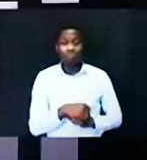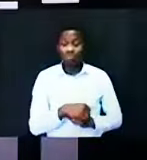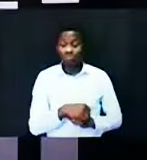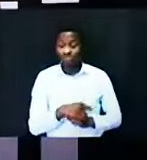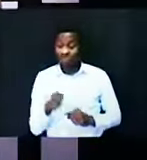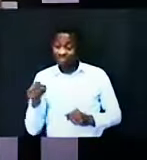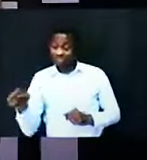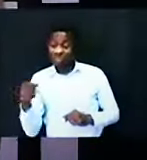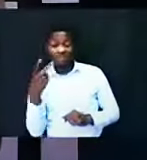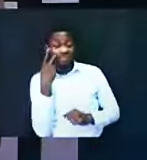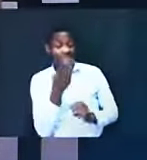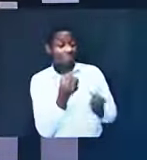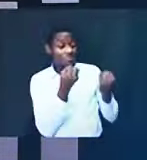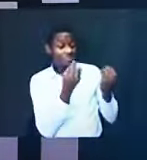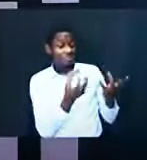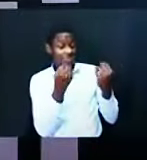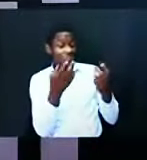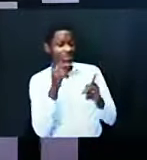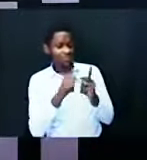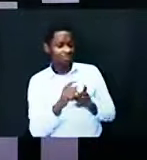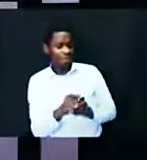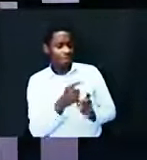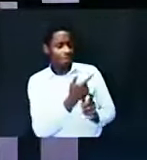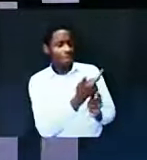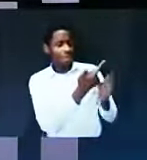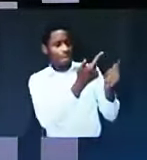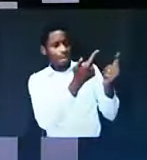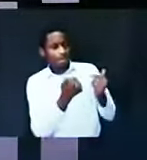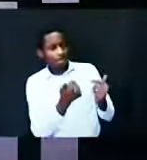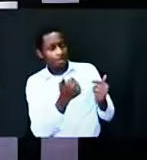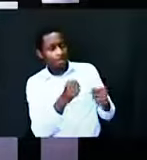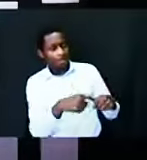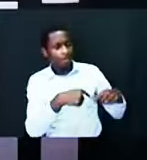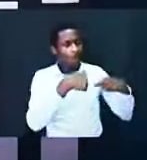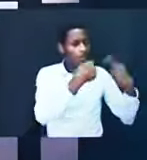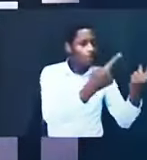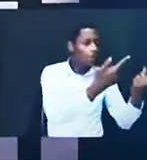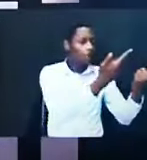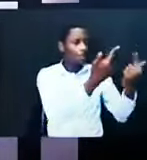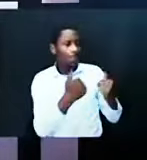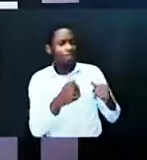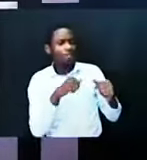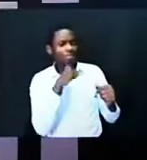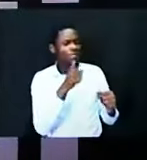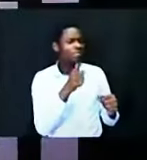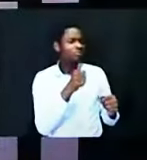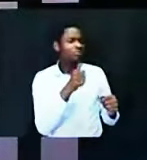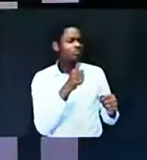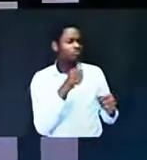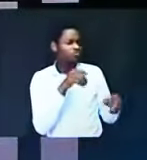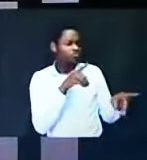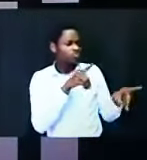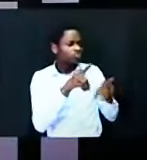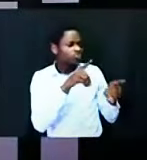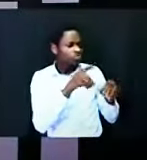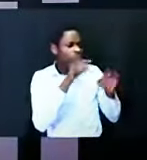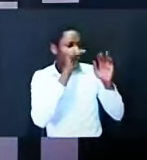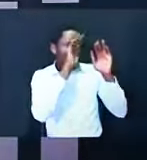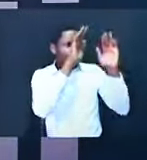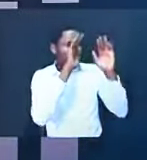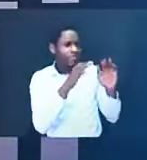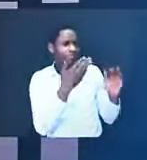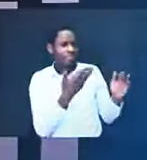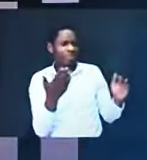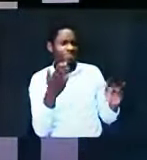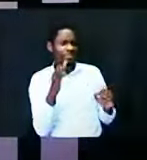they go. Oba na wo ko. But no one. Na so obi ni ho can perform this sign. Obi tu ni aye de wori. Now I don't want you